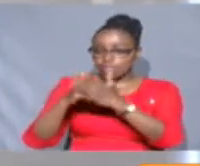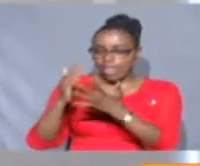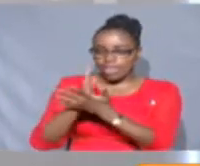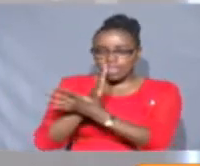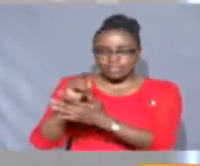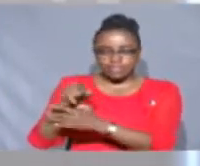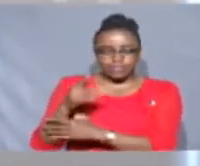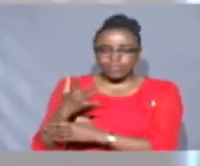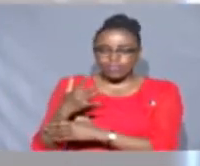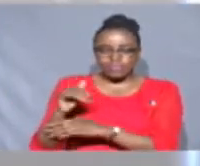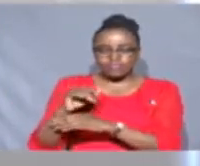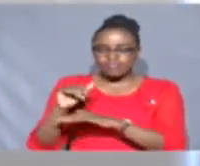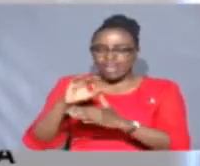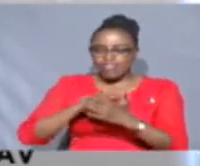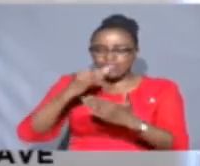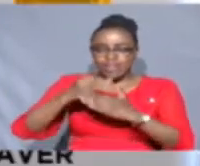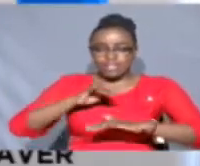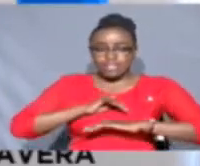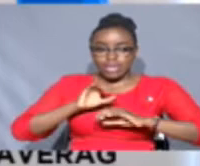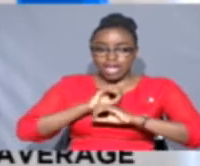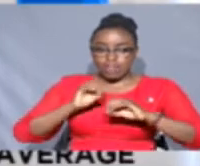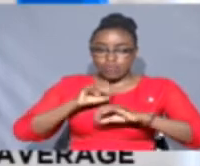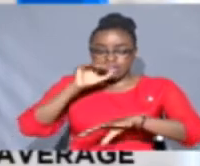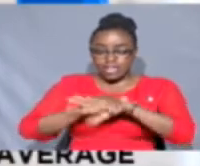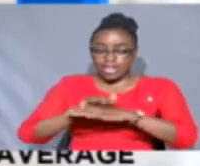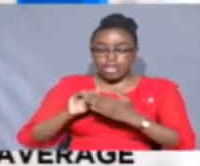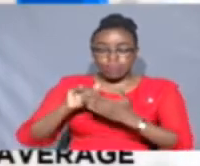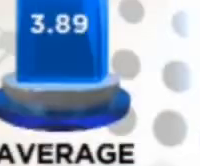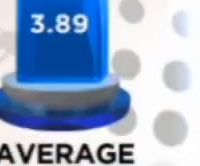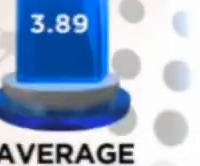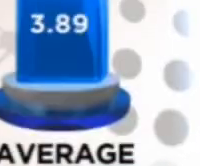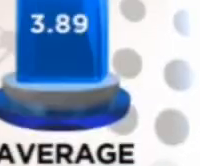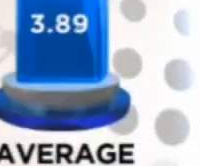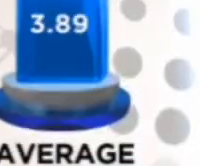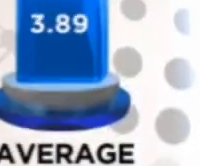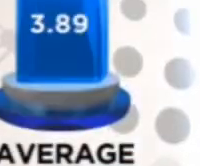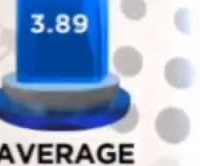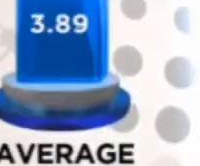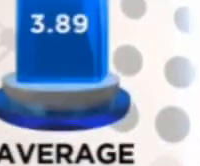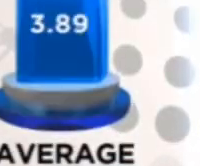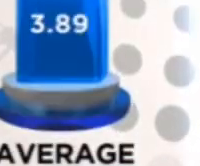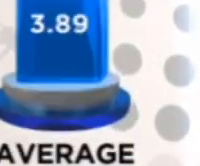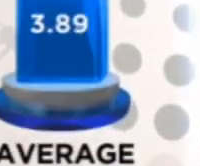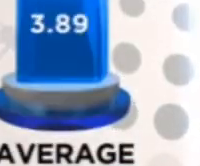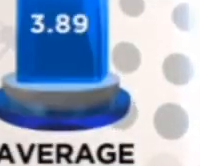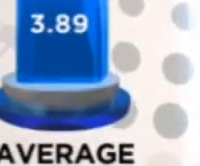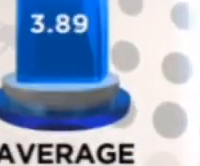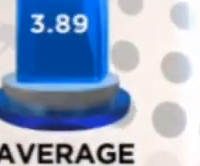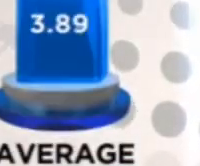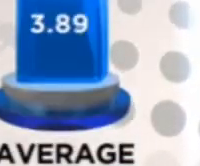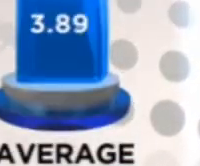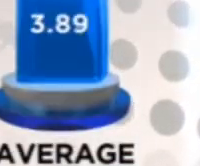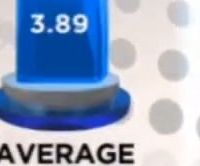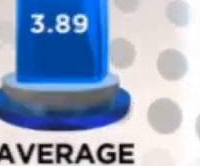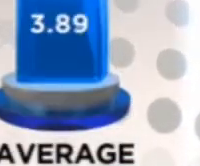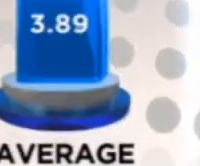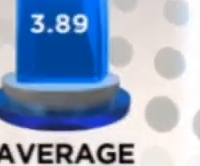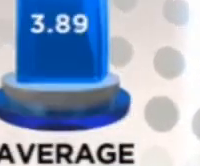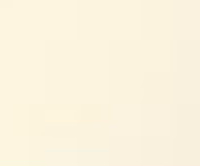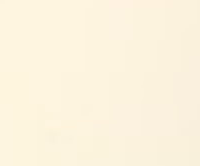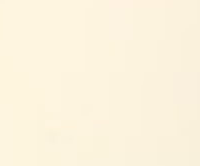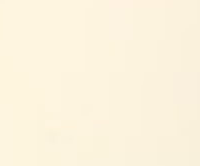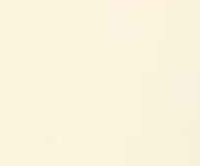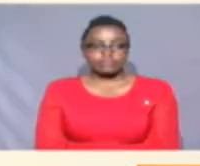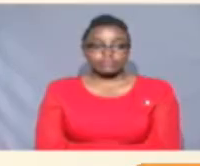is grossly underfunded, hardly getting more than 6% of the total budgetary allocations in their respective counties.